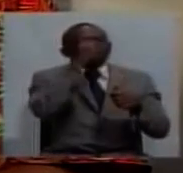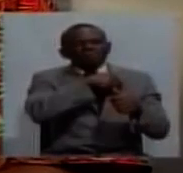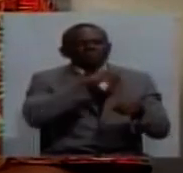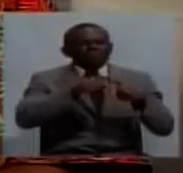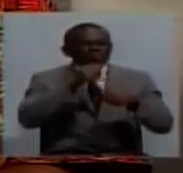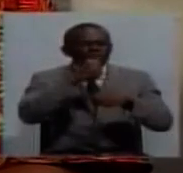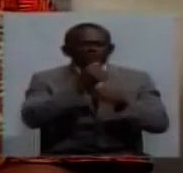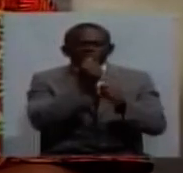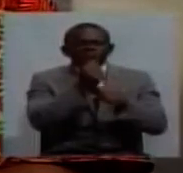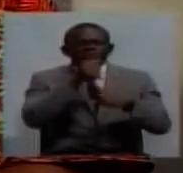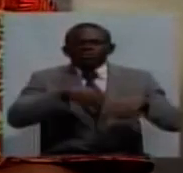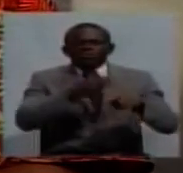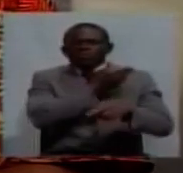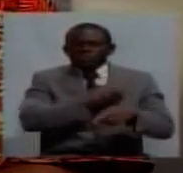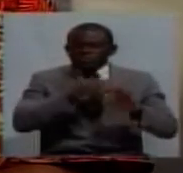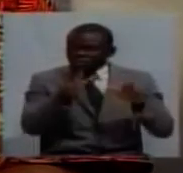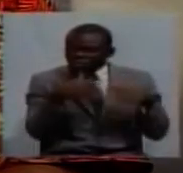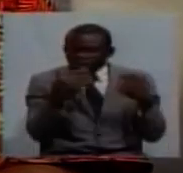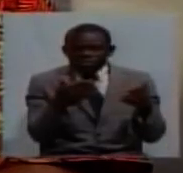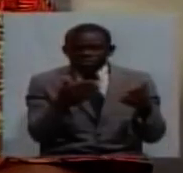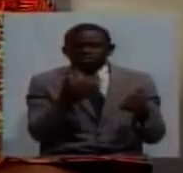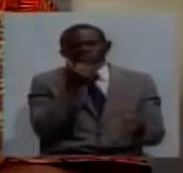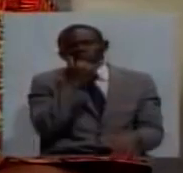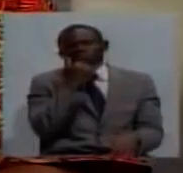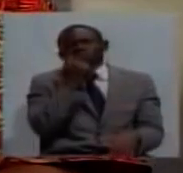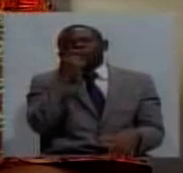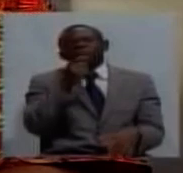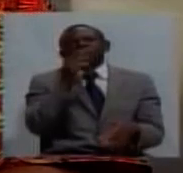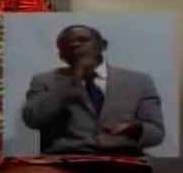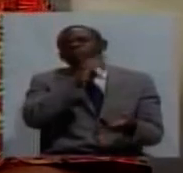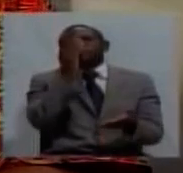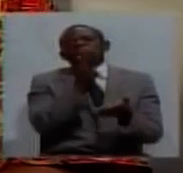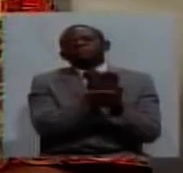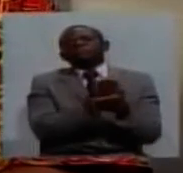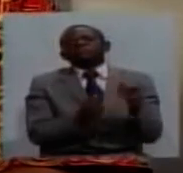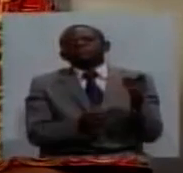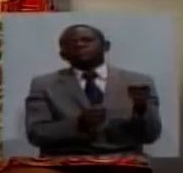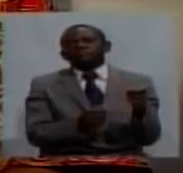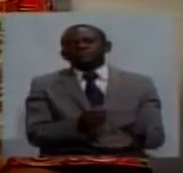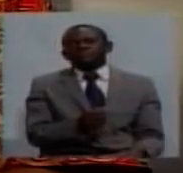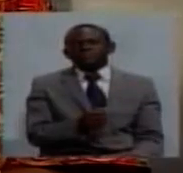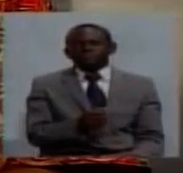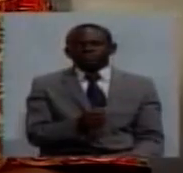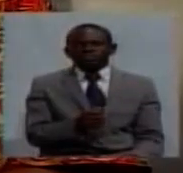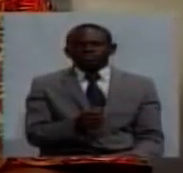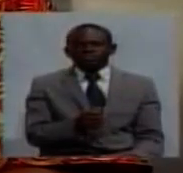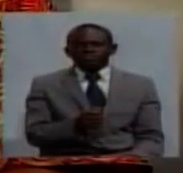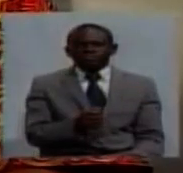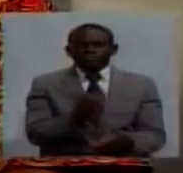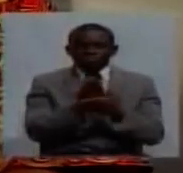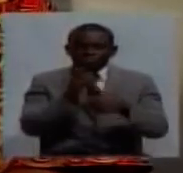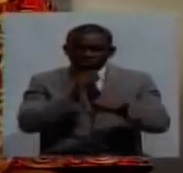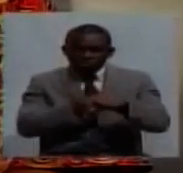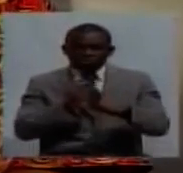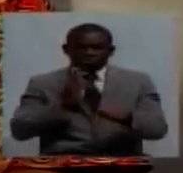happen. That we actually reporting something that has not happened, who is taking it on, that's one. But in